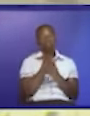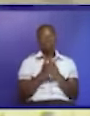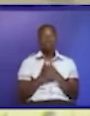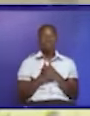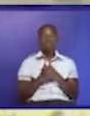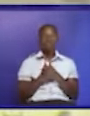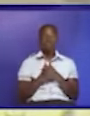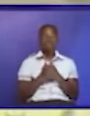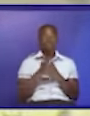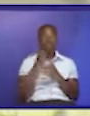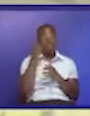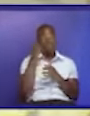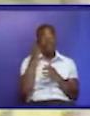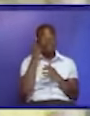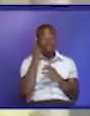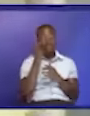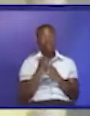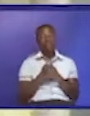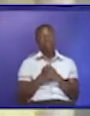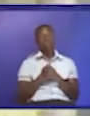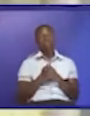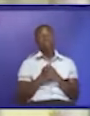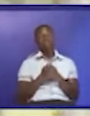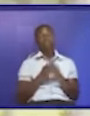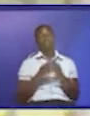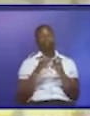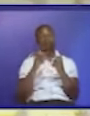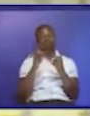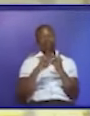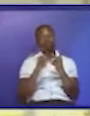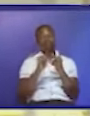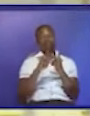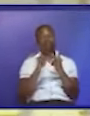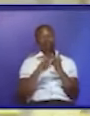Are we together? Number two, for sake of time,